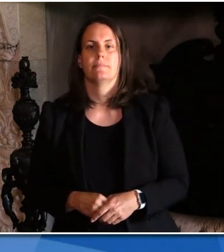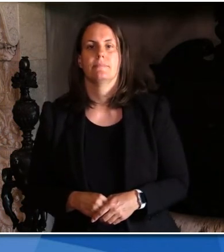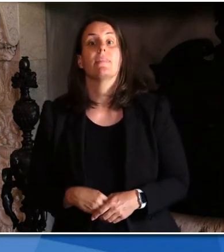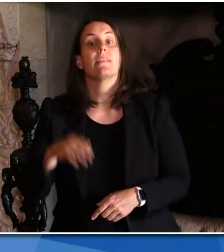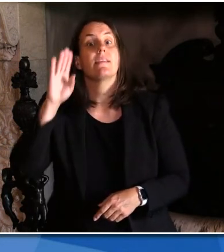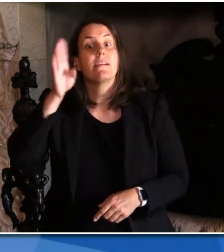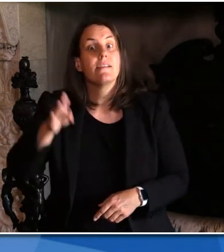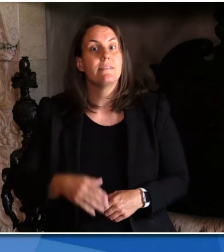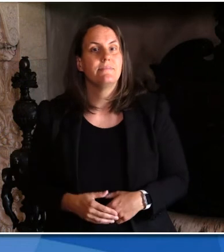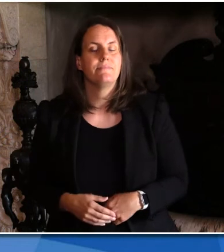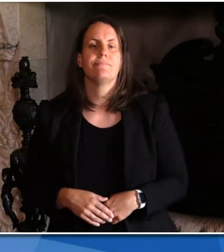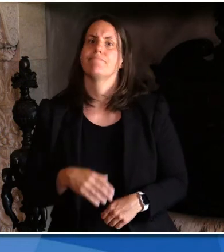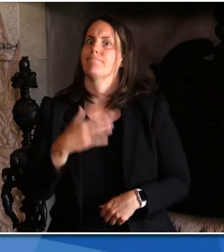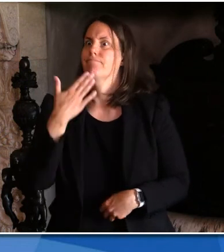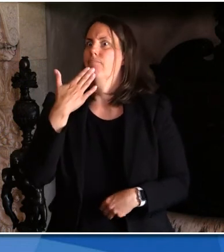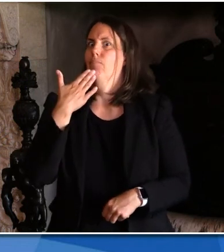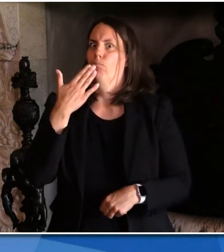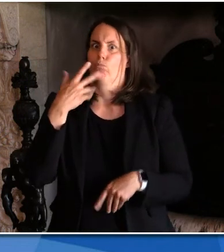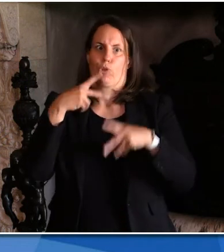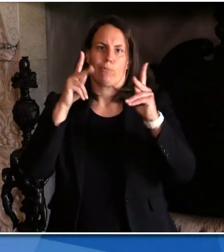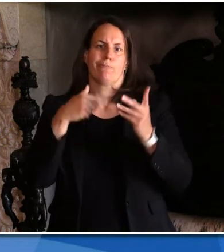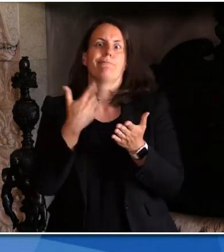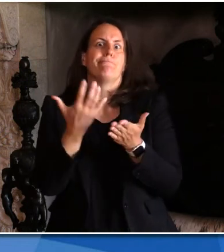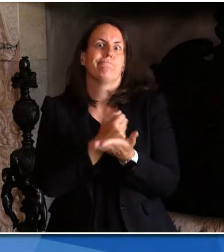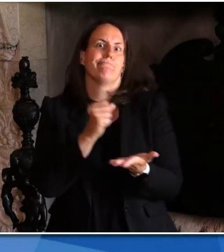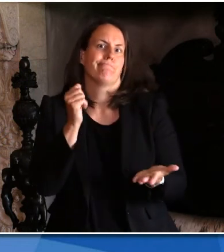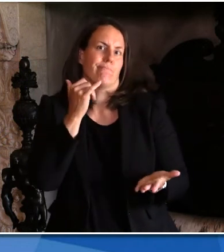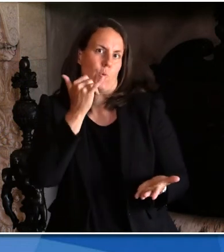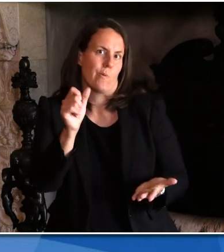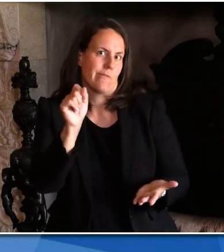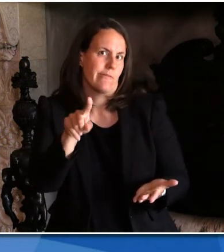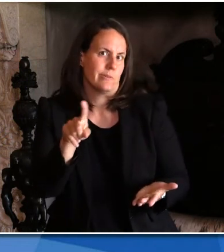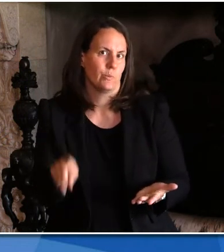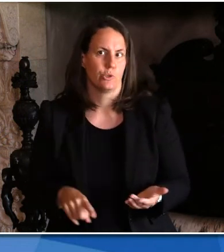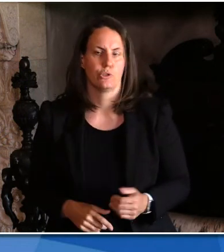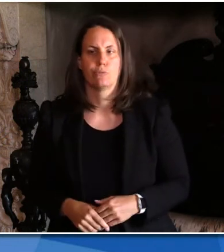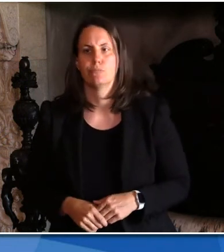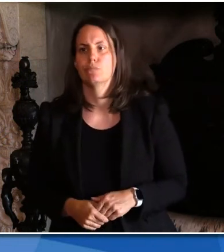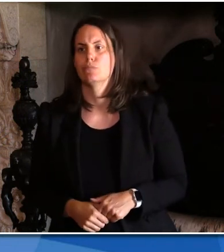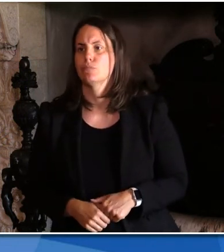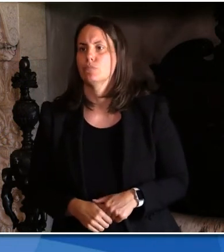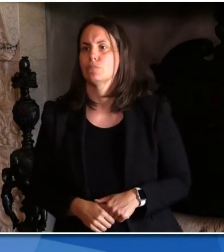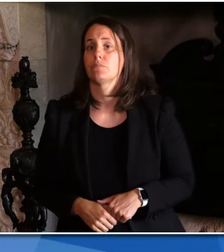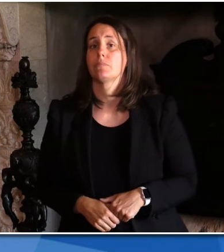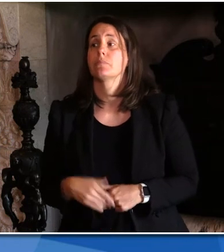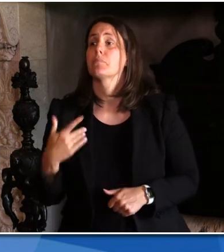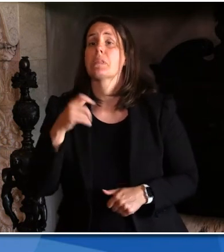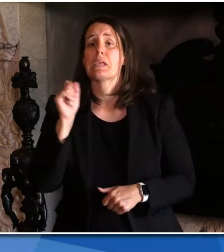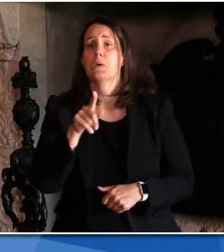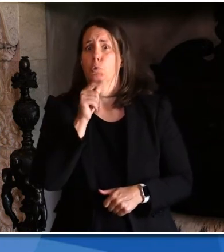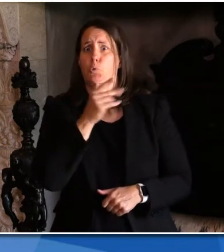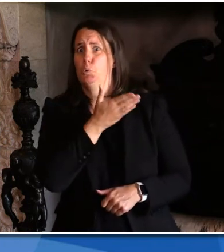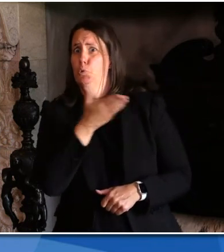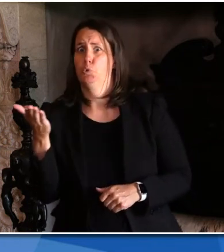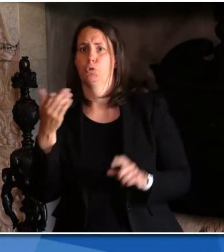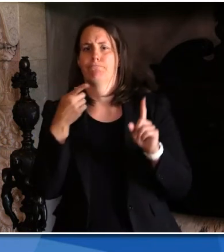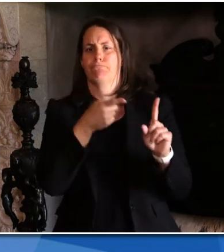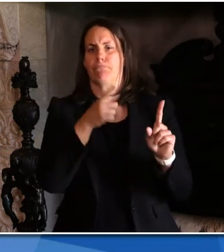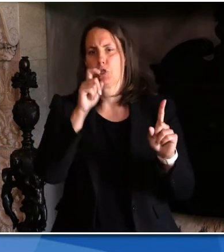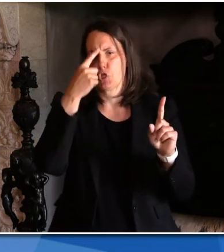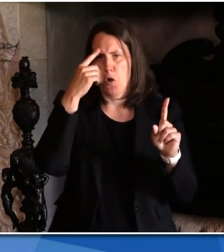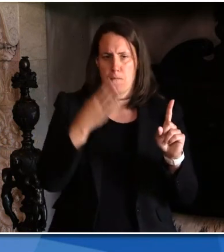Hello, thank you for taking my question. This question is for the governor, but I'm sure any of you could actually answer